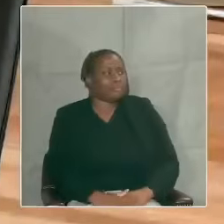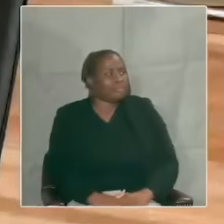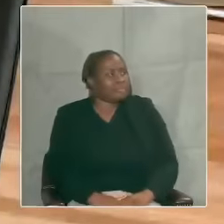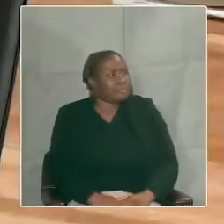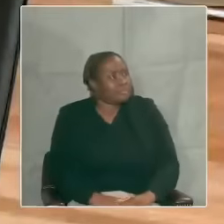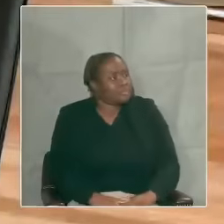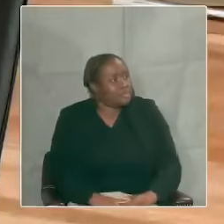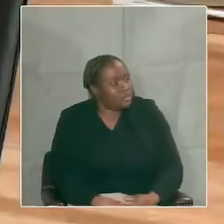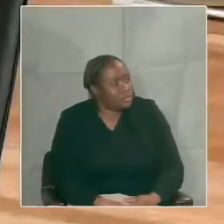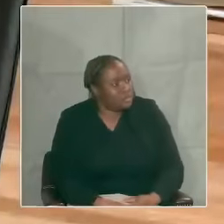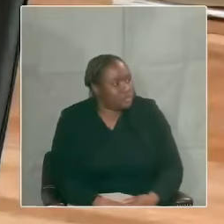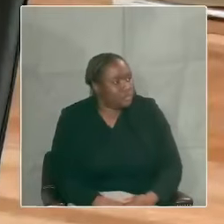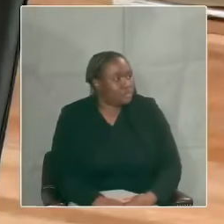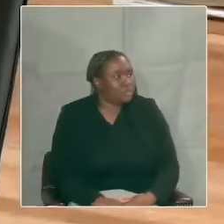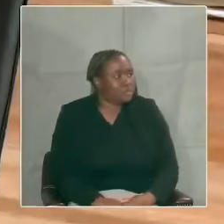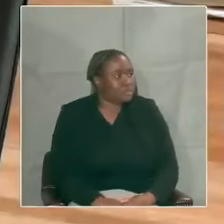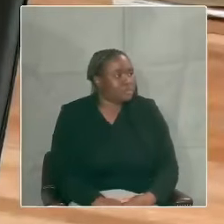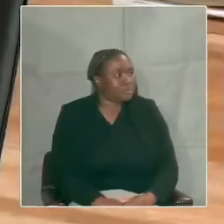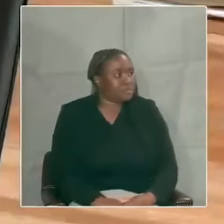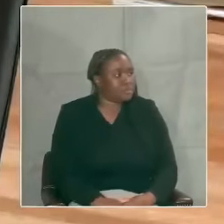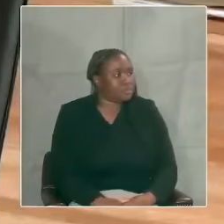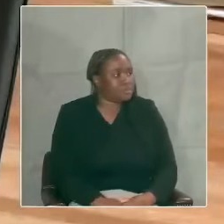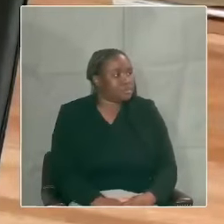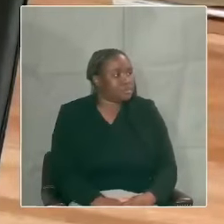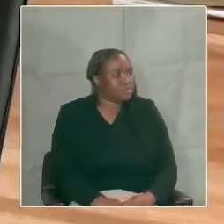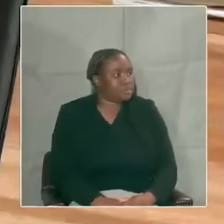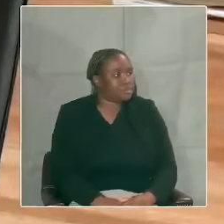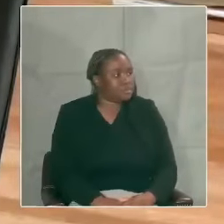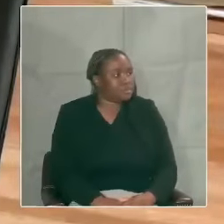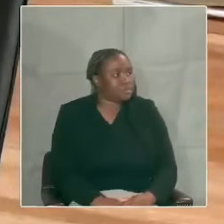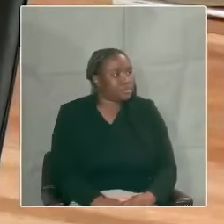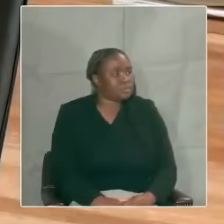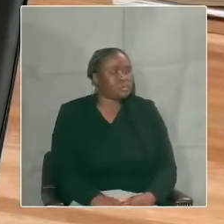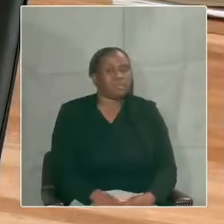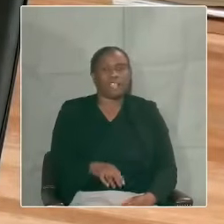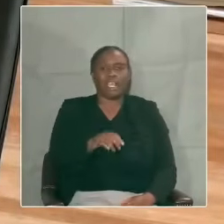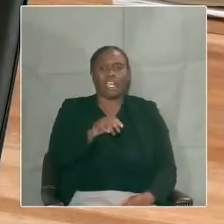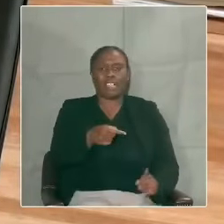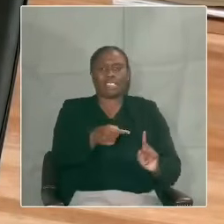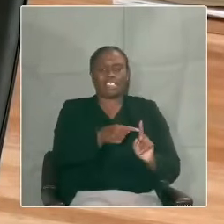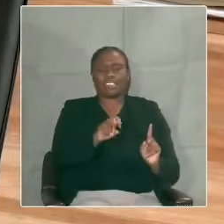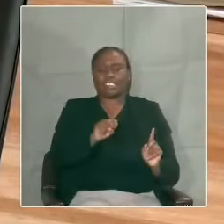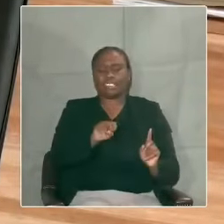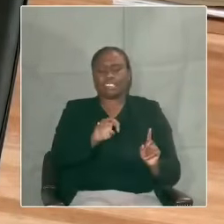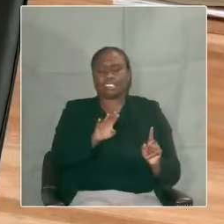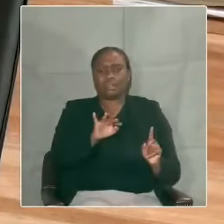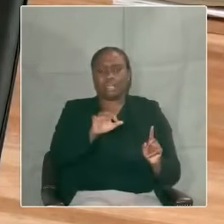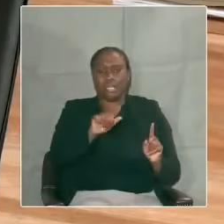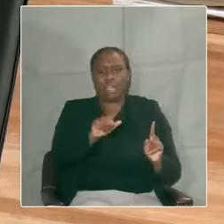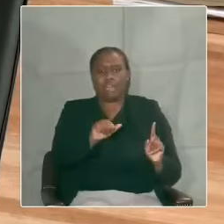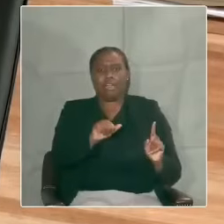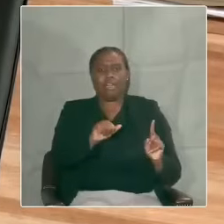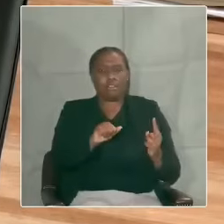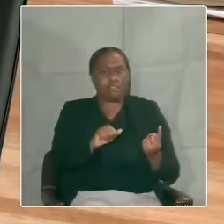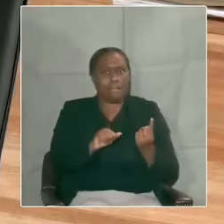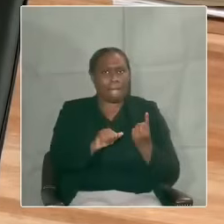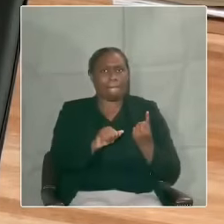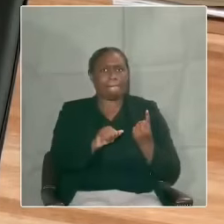you have an idea, or did you have an idea at that stage, why would Lieutenant General Sibia come to you,